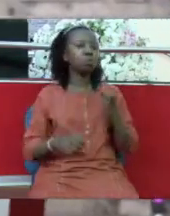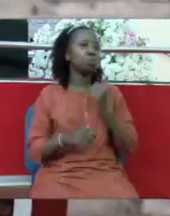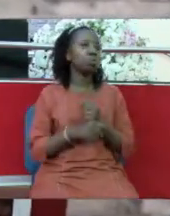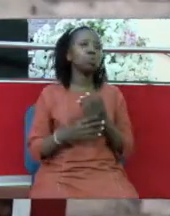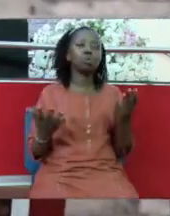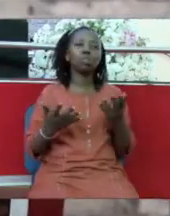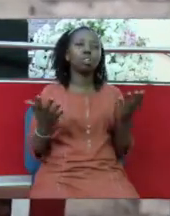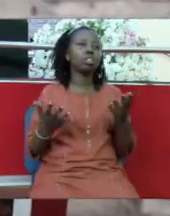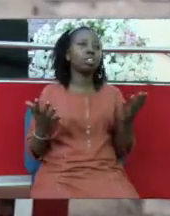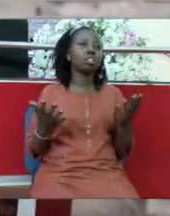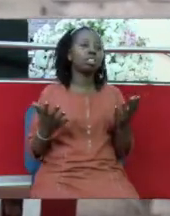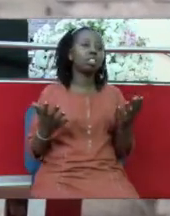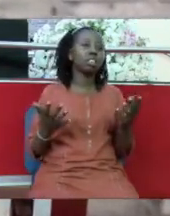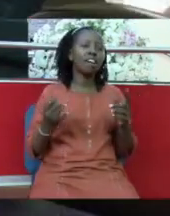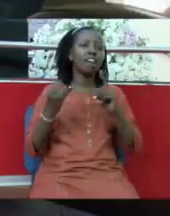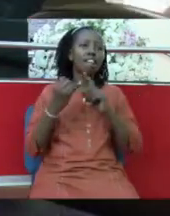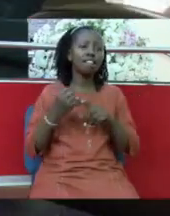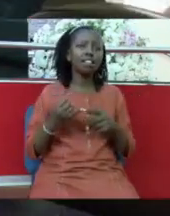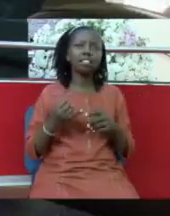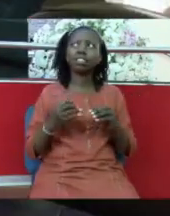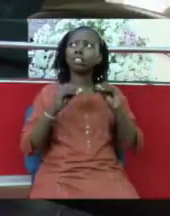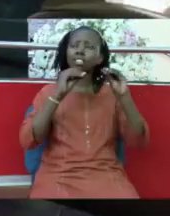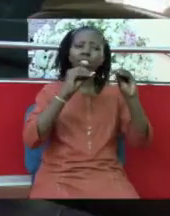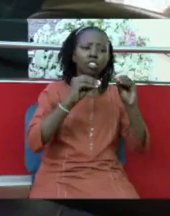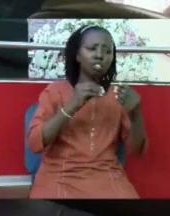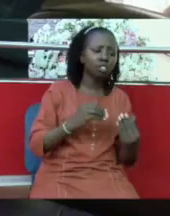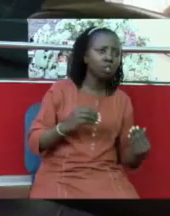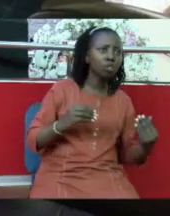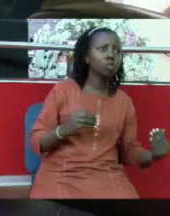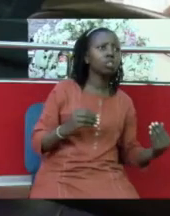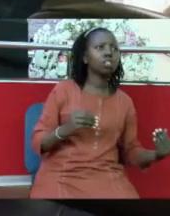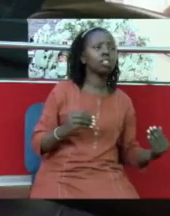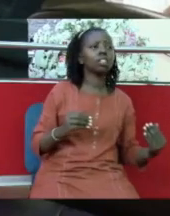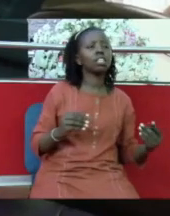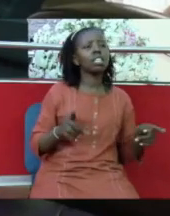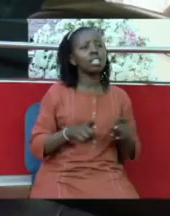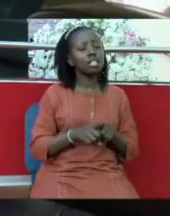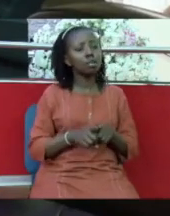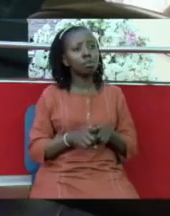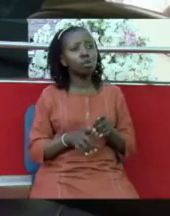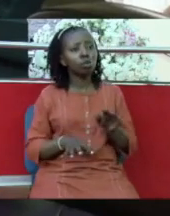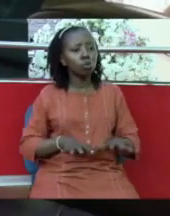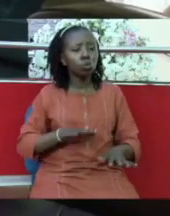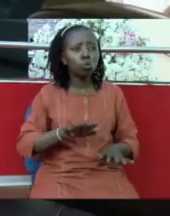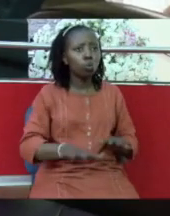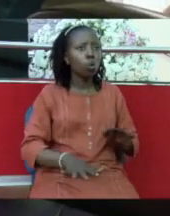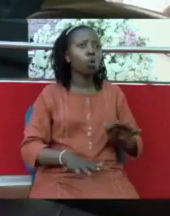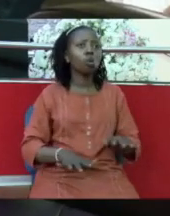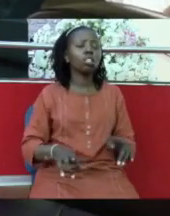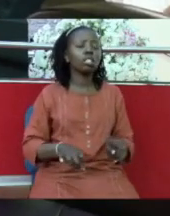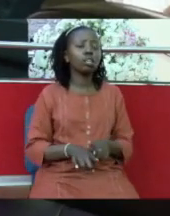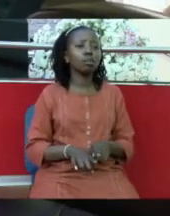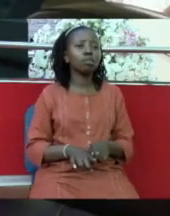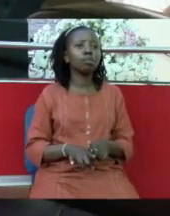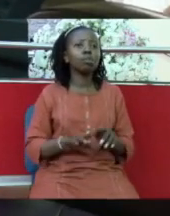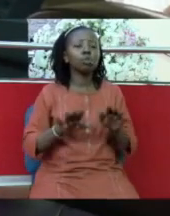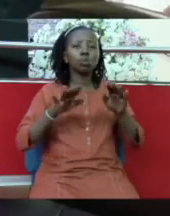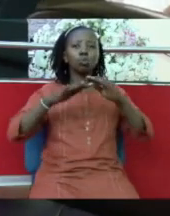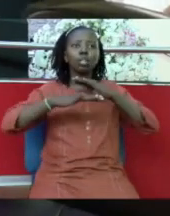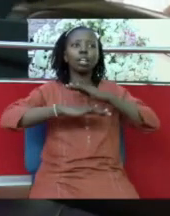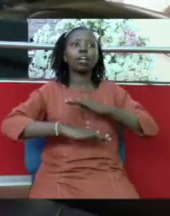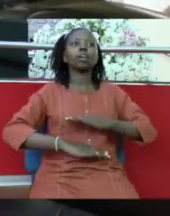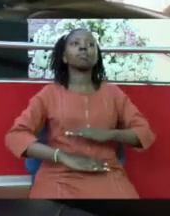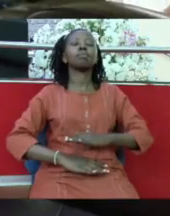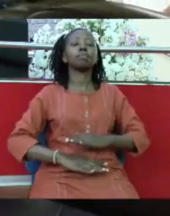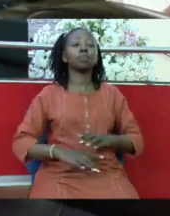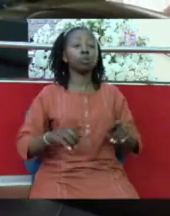thing we teach children in kindergarten. Amen. To settle down. Amen. To be still. Ndio sababu huwa tunawafunza watoto. And